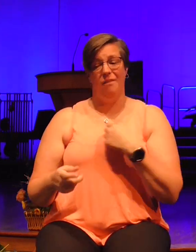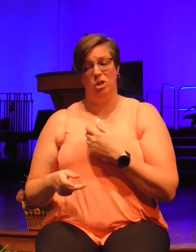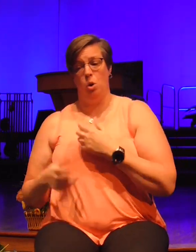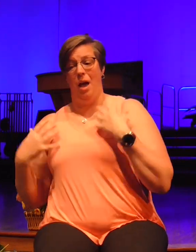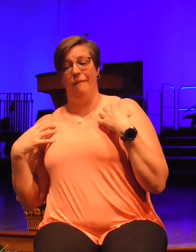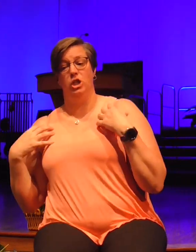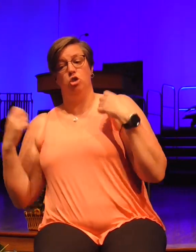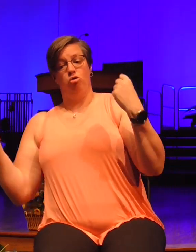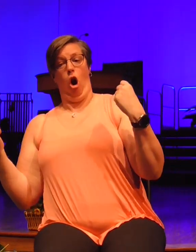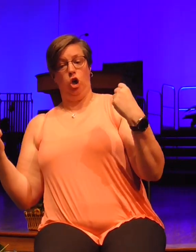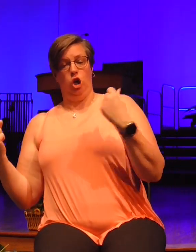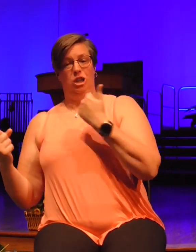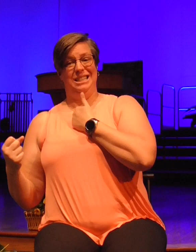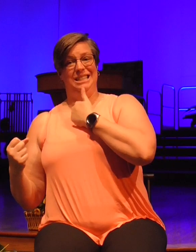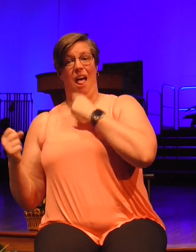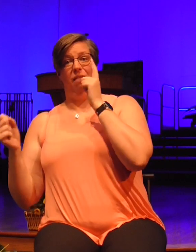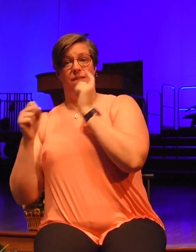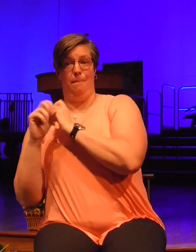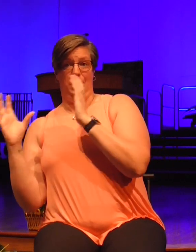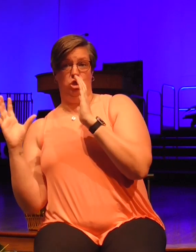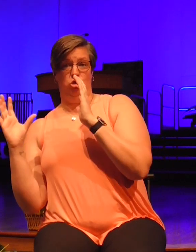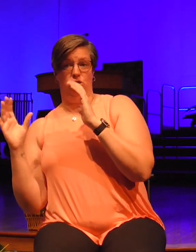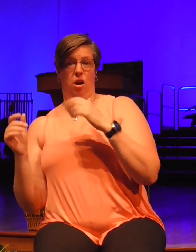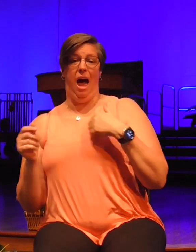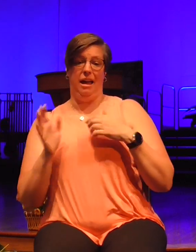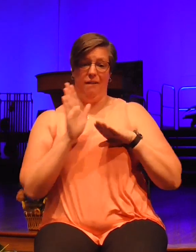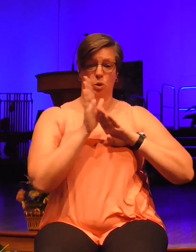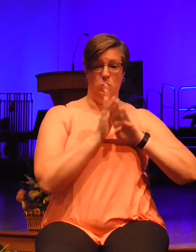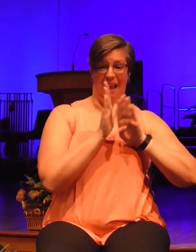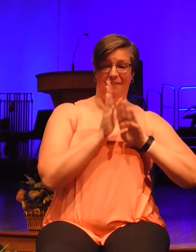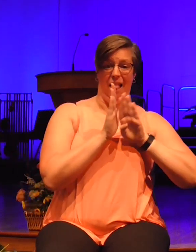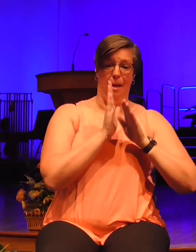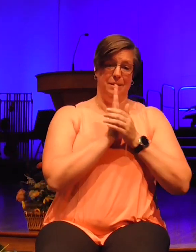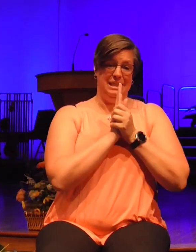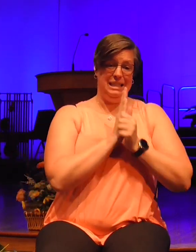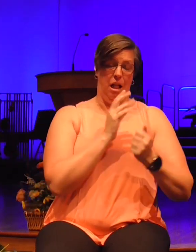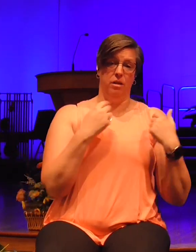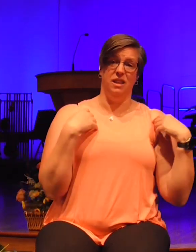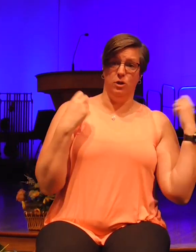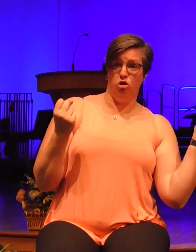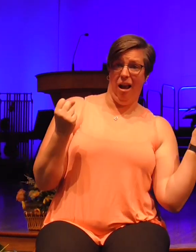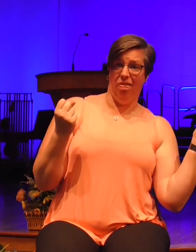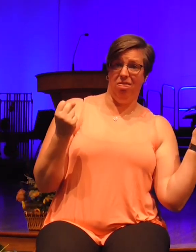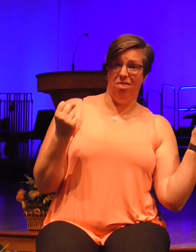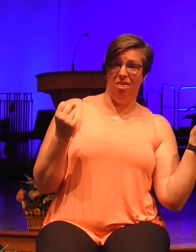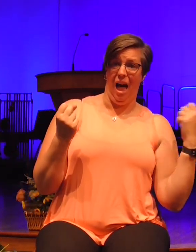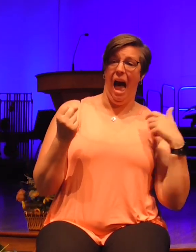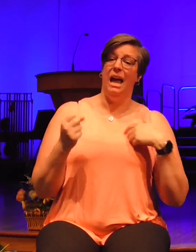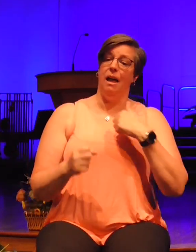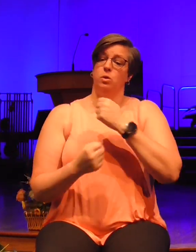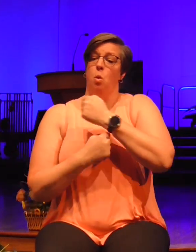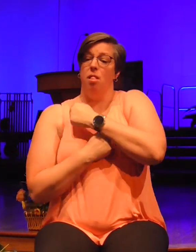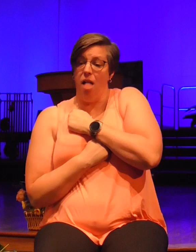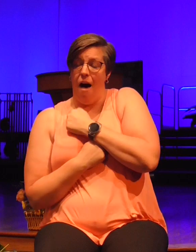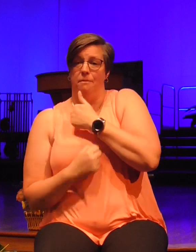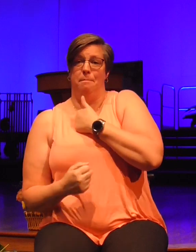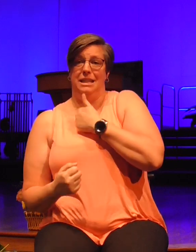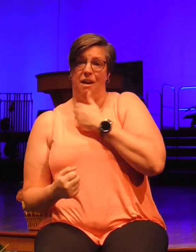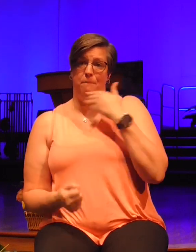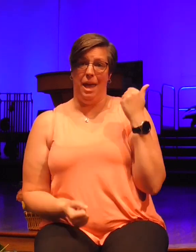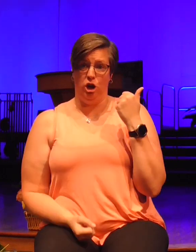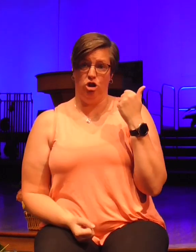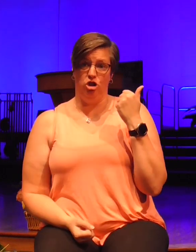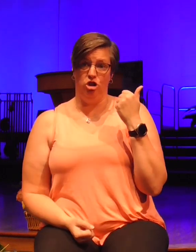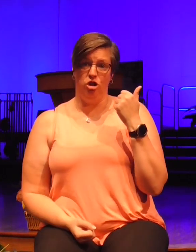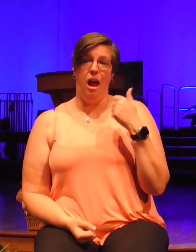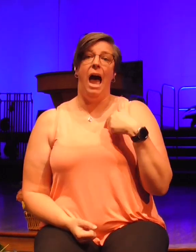to develop skills of strength. I might have to love myself more fiercely. I might have